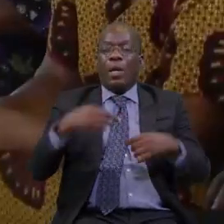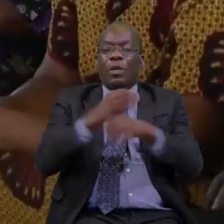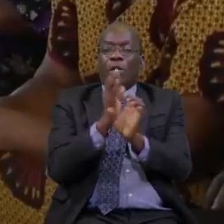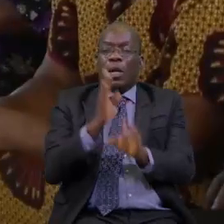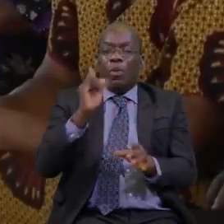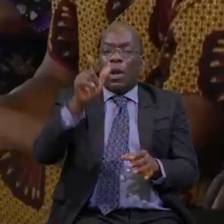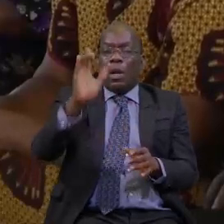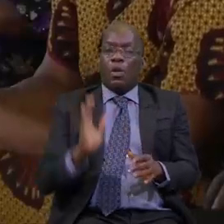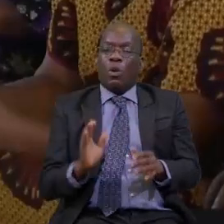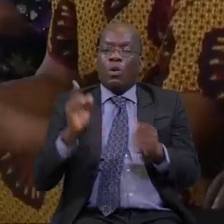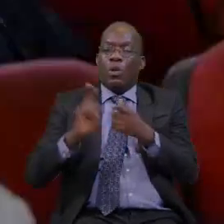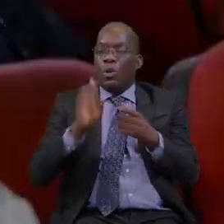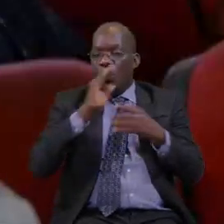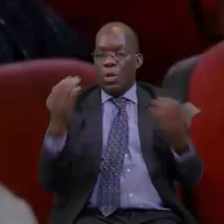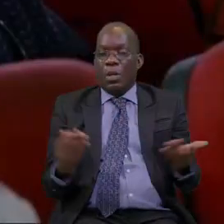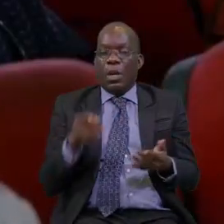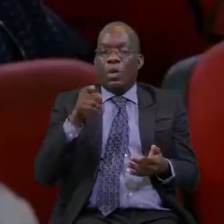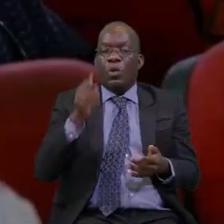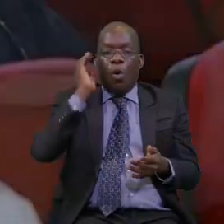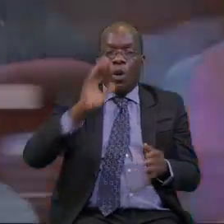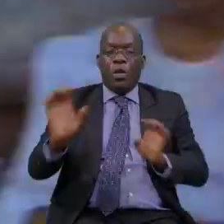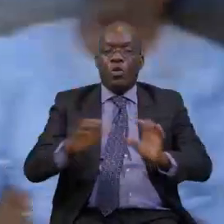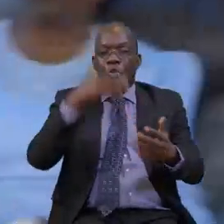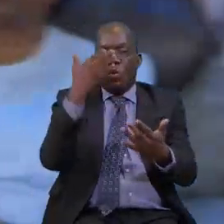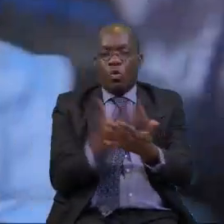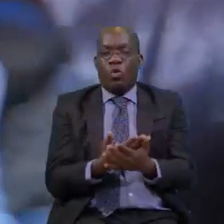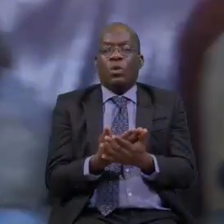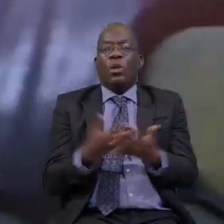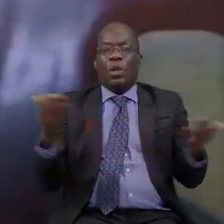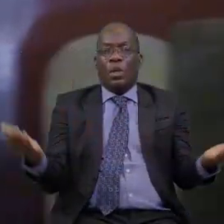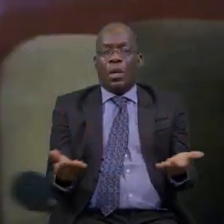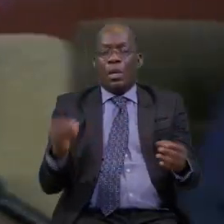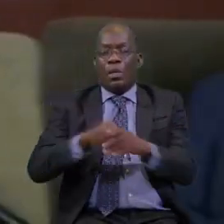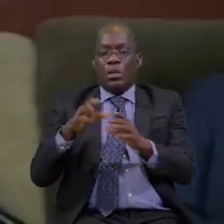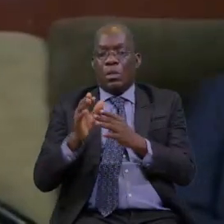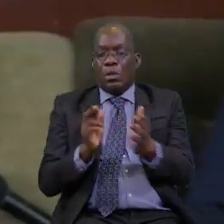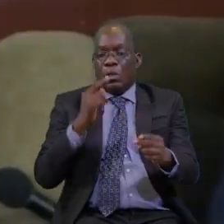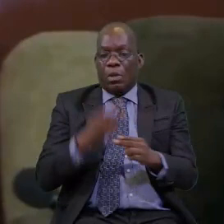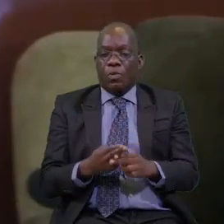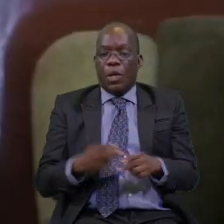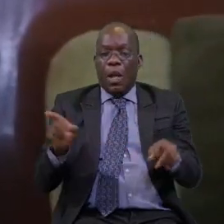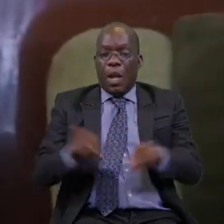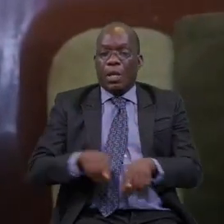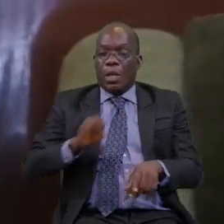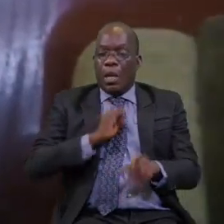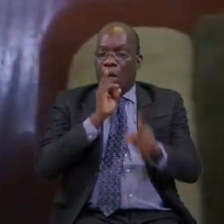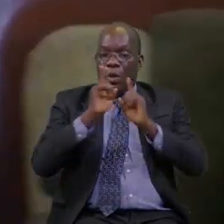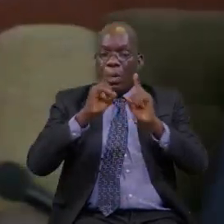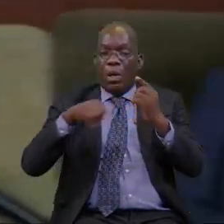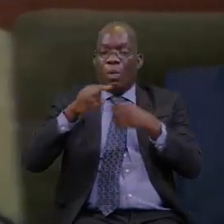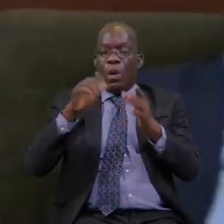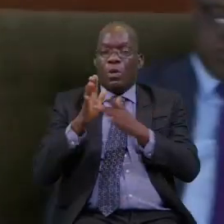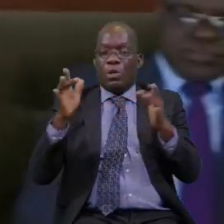do well here. As I think about Christ, Jesus, the